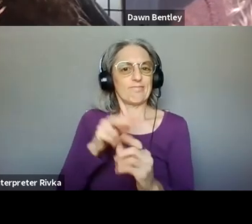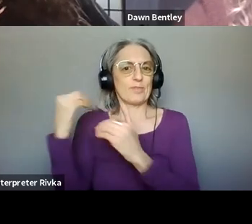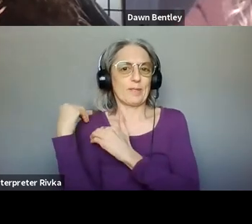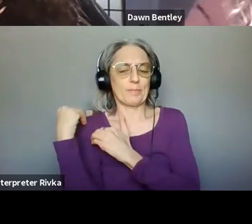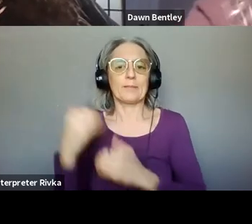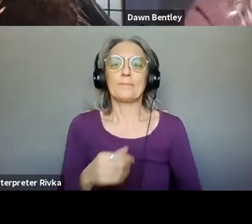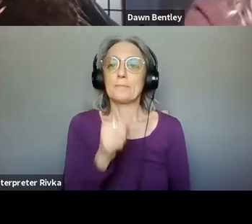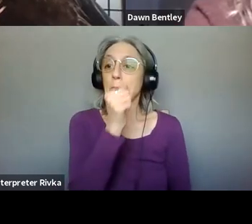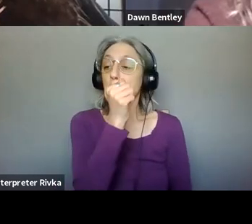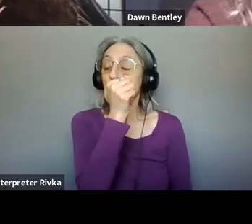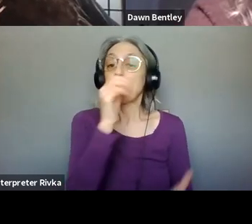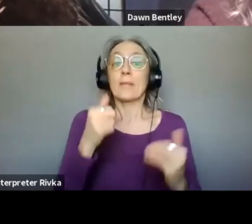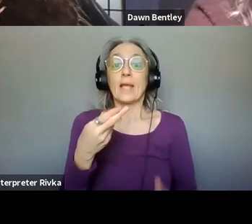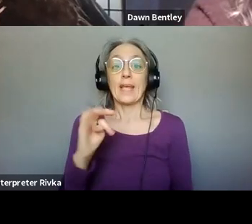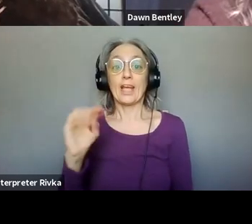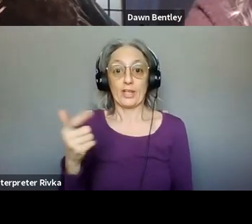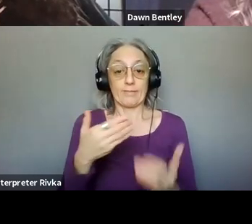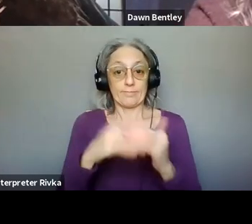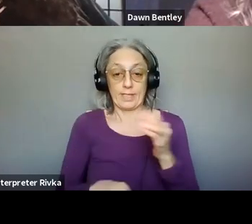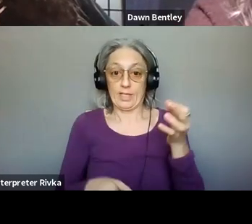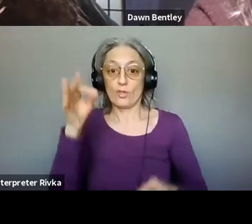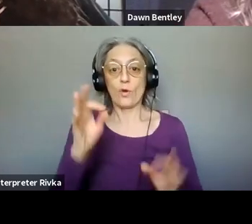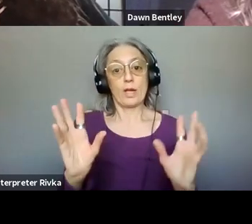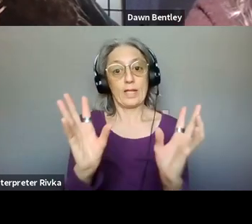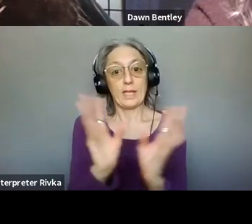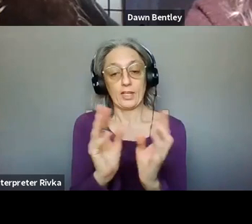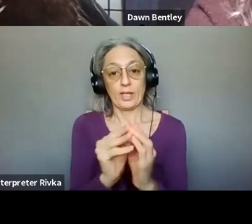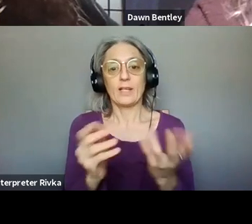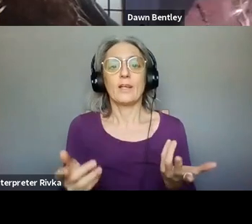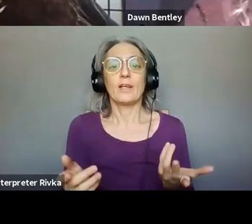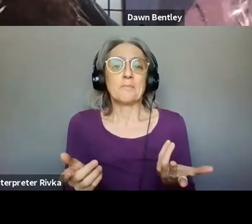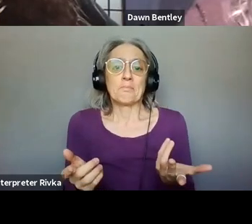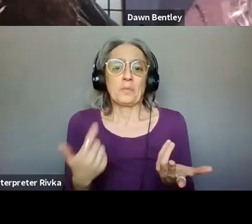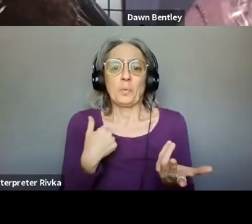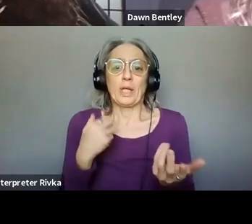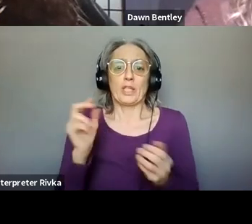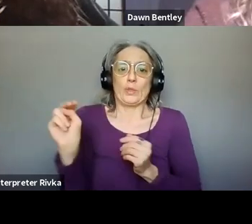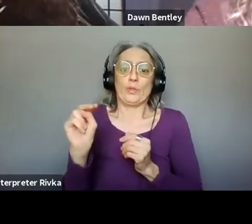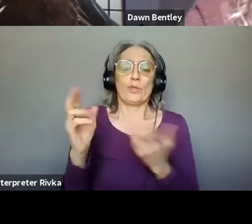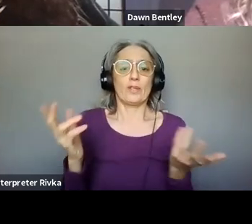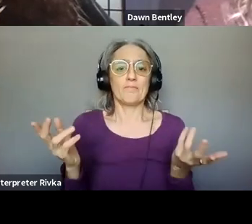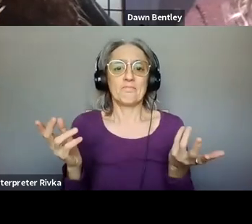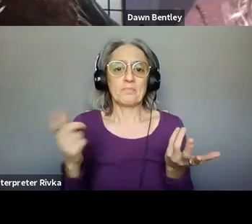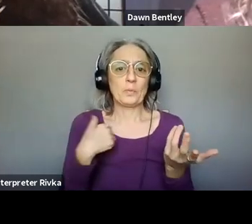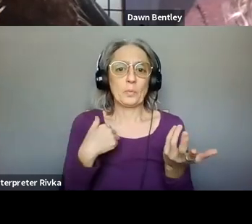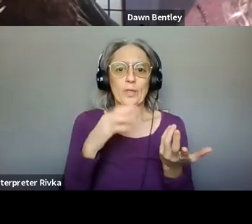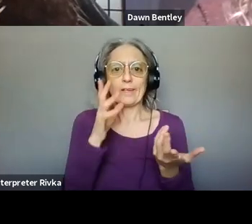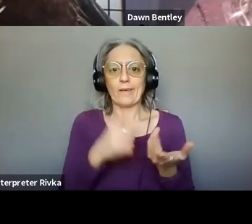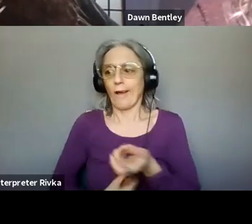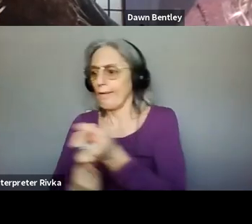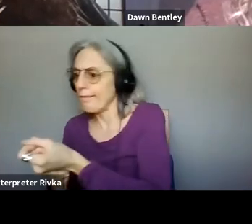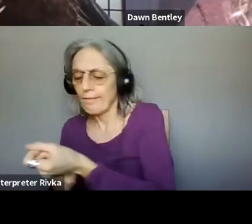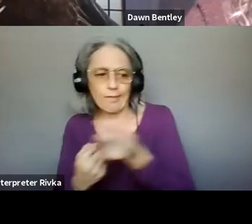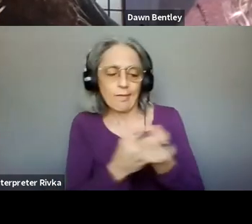we are still independent. We have no position in this. We're not anxious to have anyone under